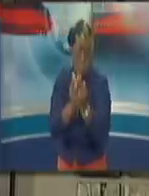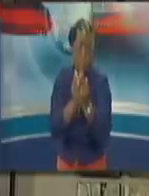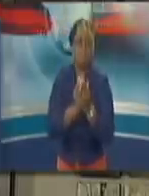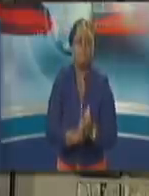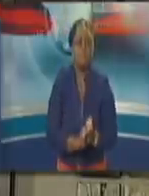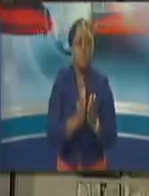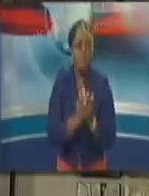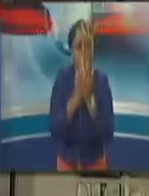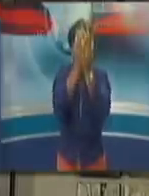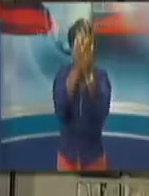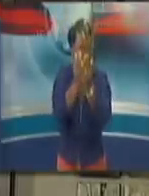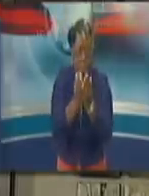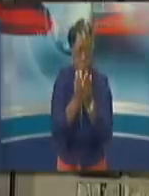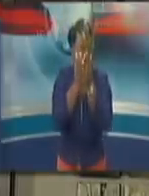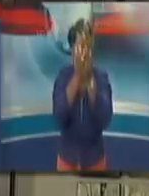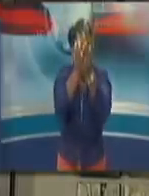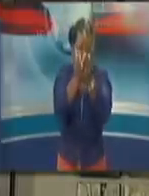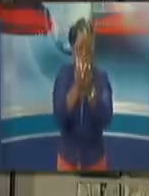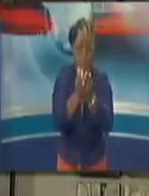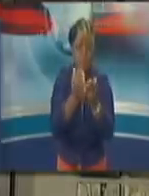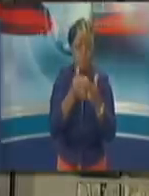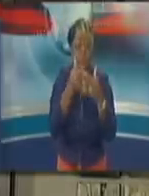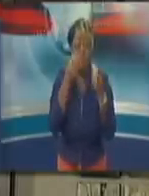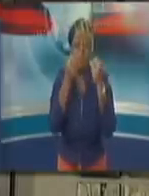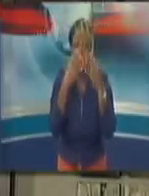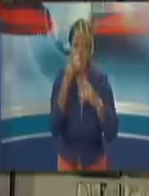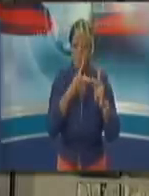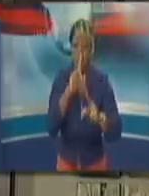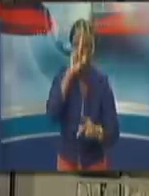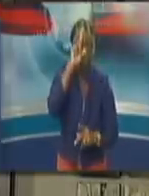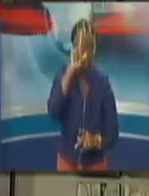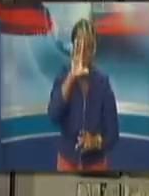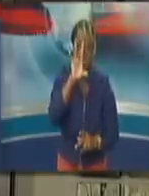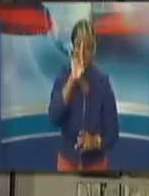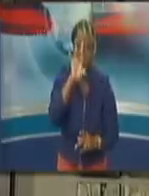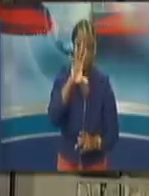where there were 712 cases of COVID.